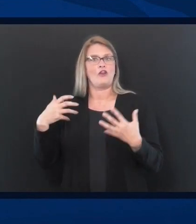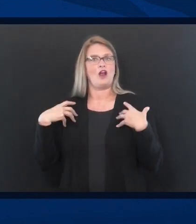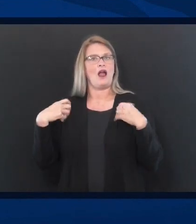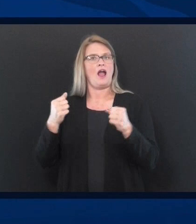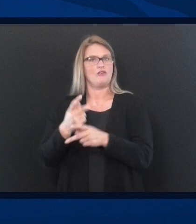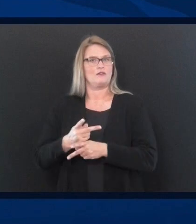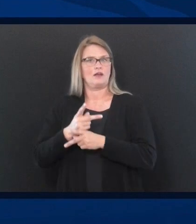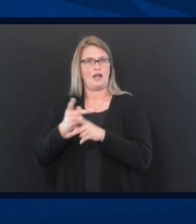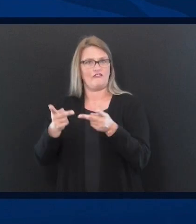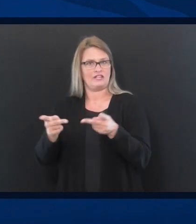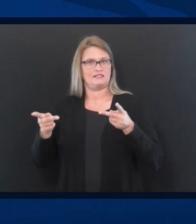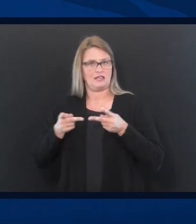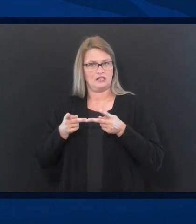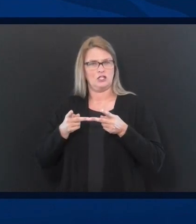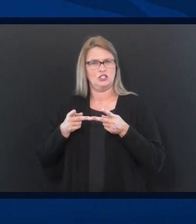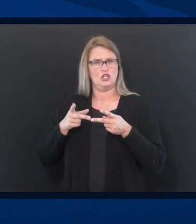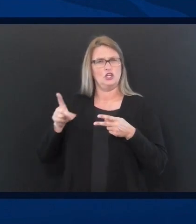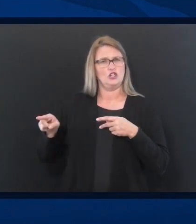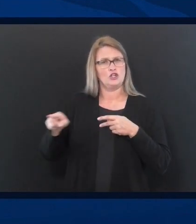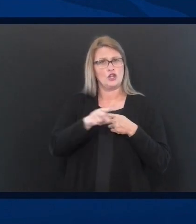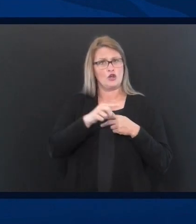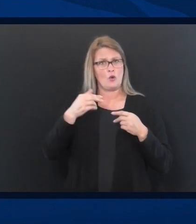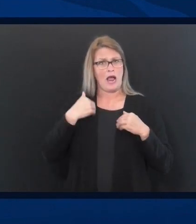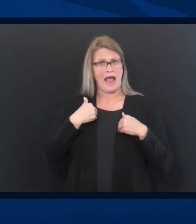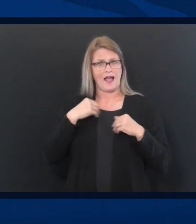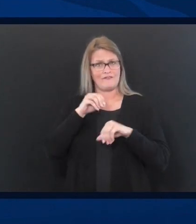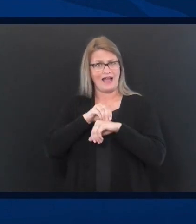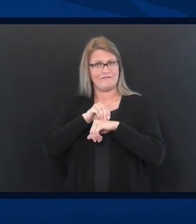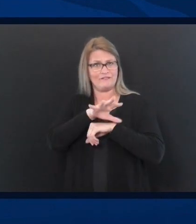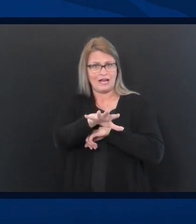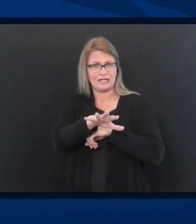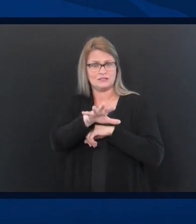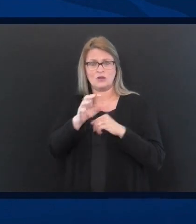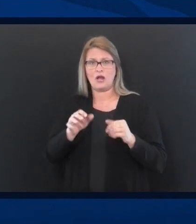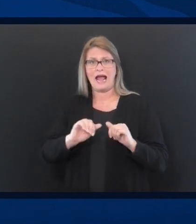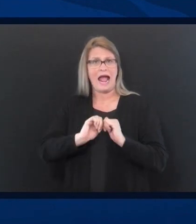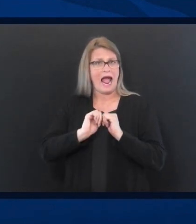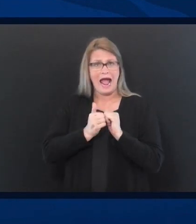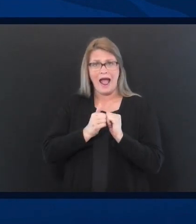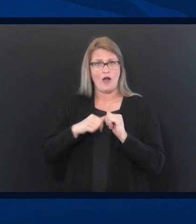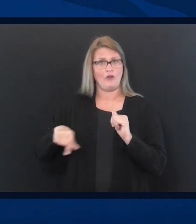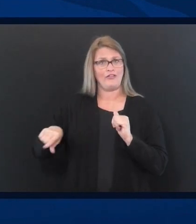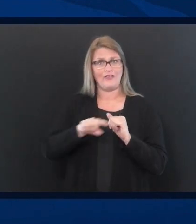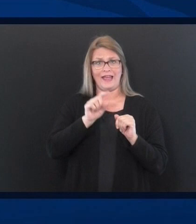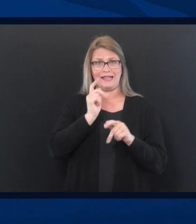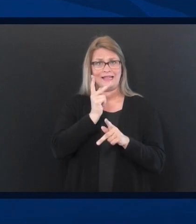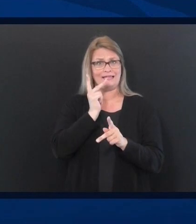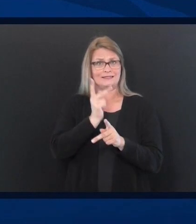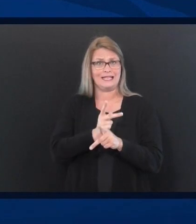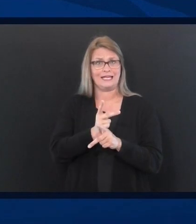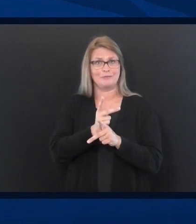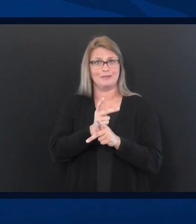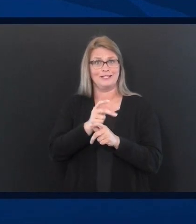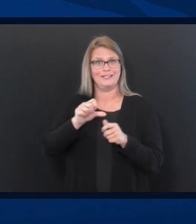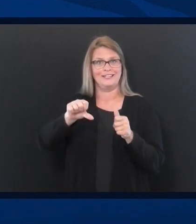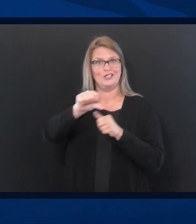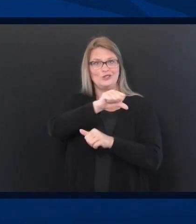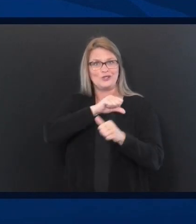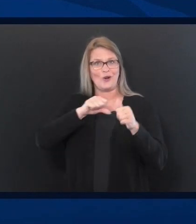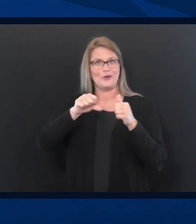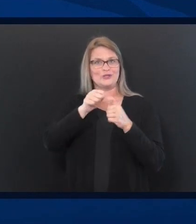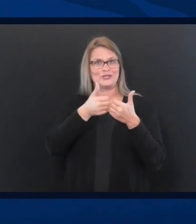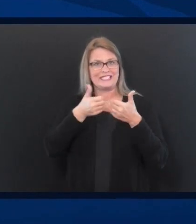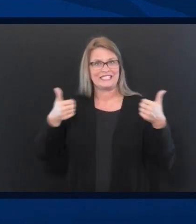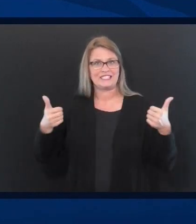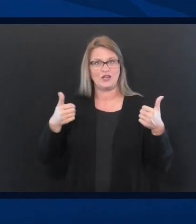have advice to those providers on how exactly they can implement social distancing with